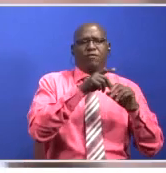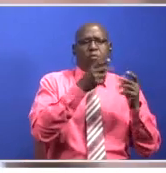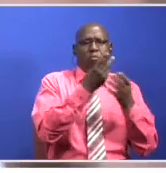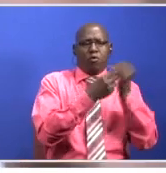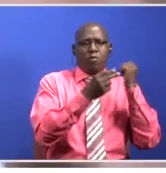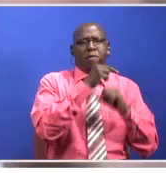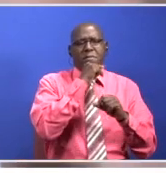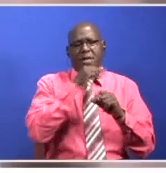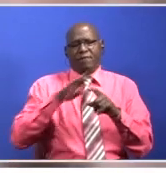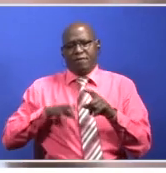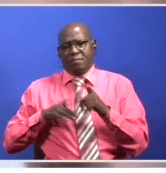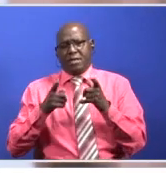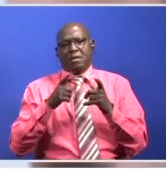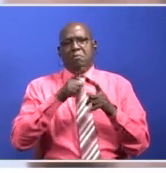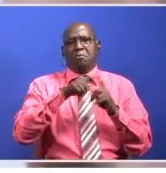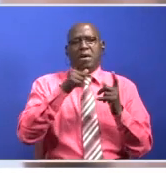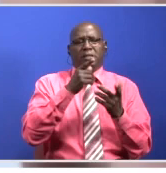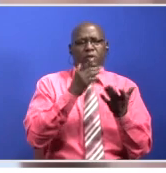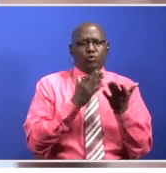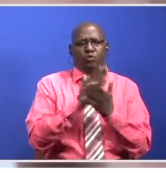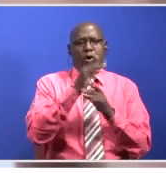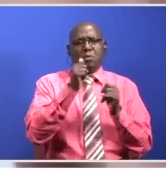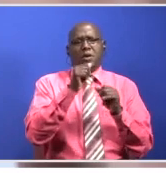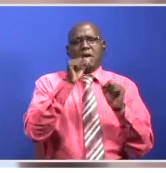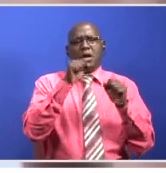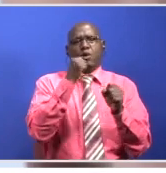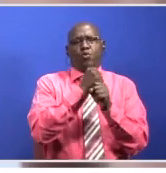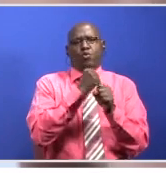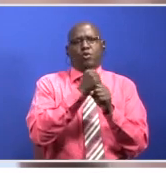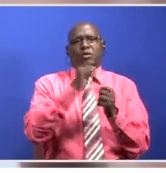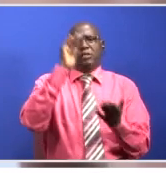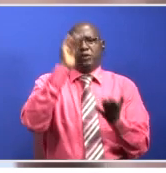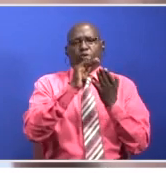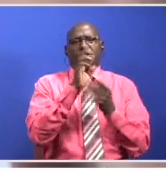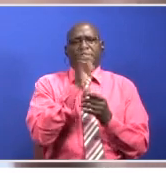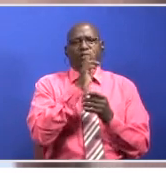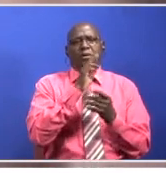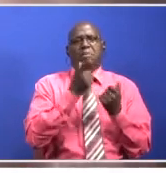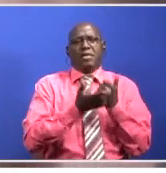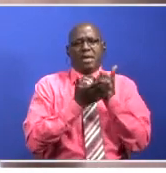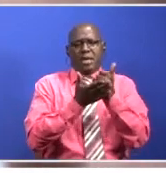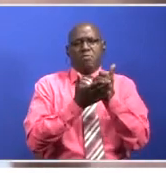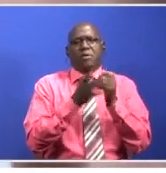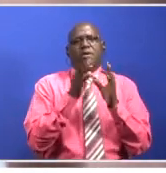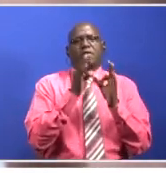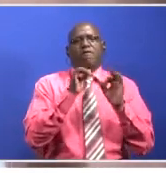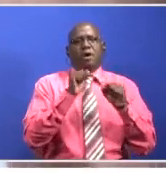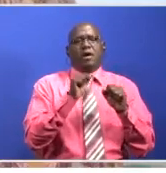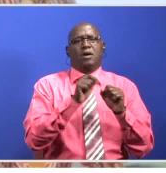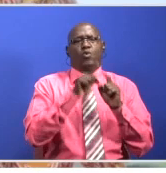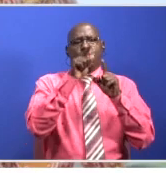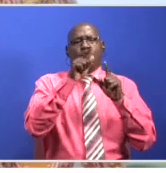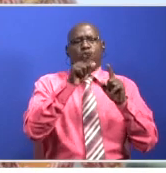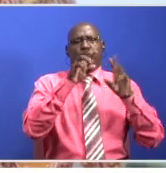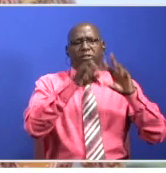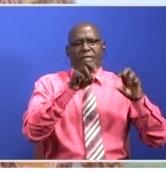females. It is not certain you can do anything to reduce your risk, but it may help if we can take caution on how we prepare our meals. When we